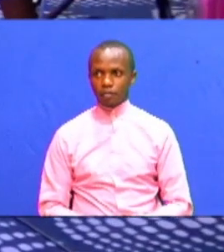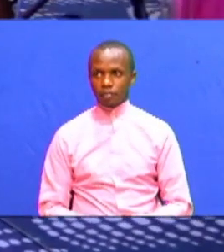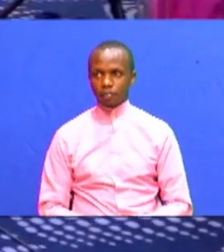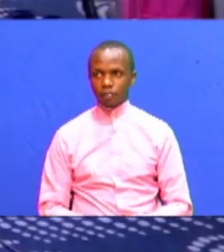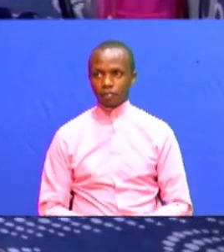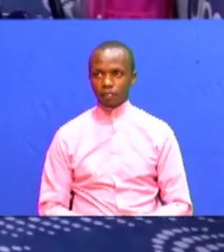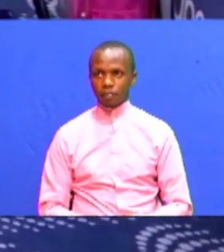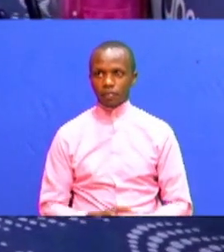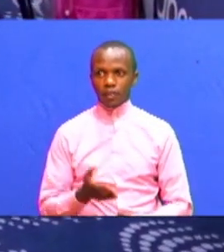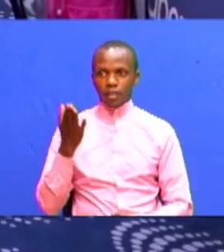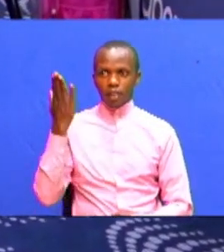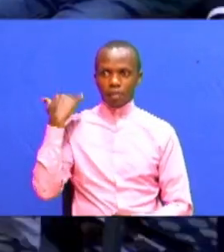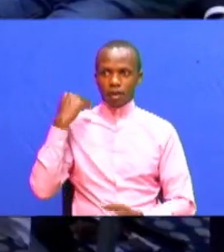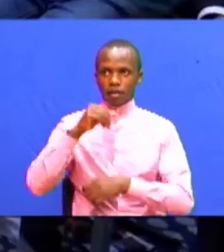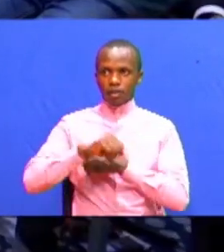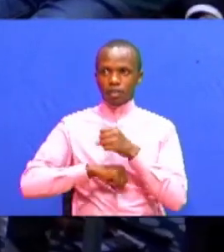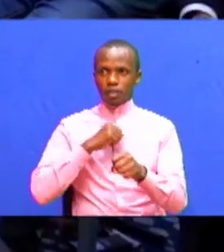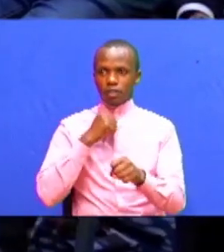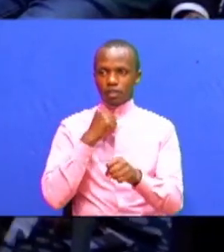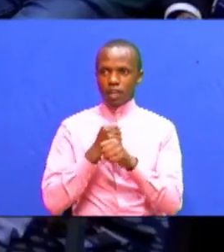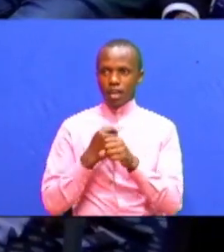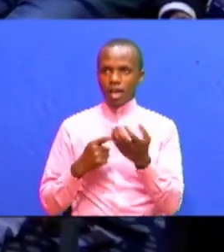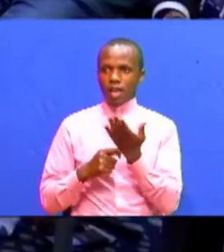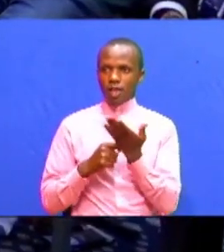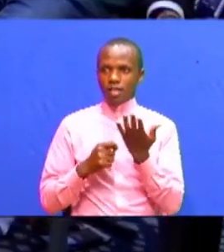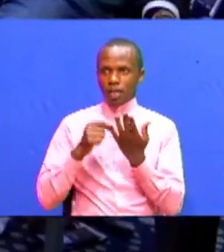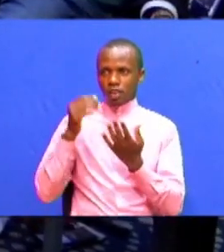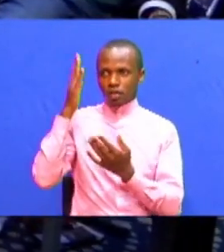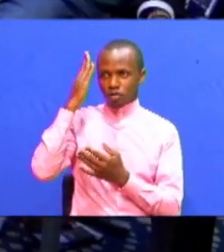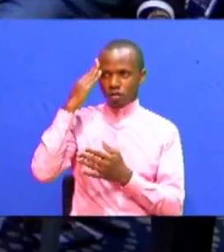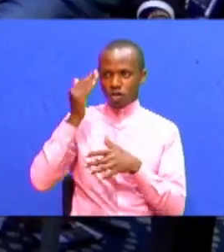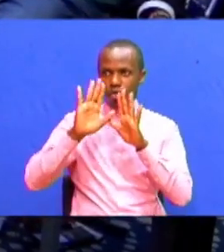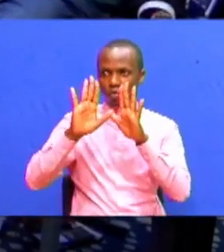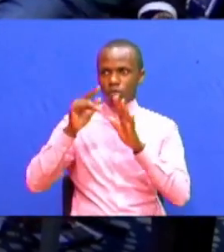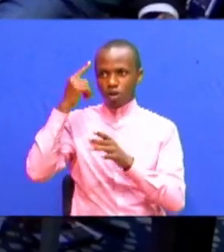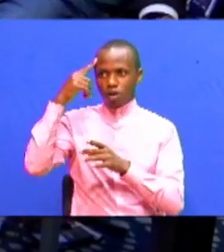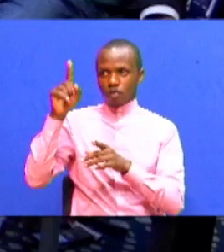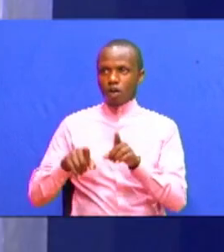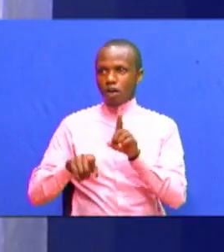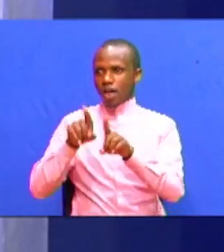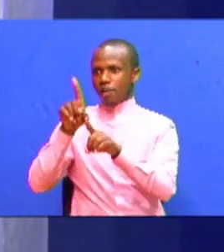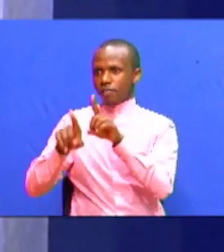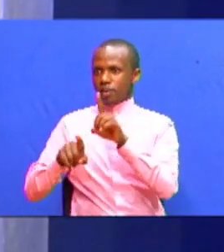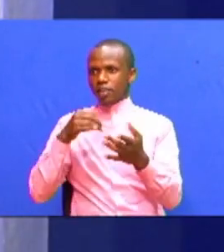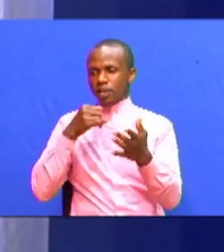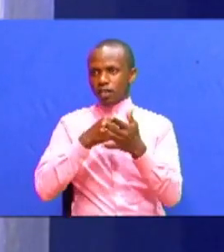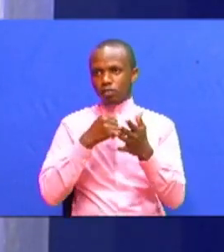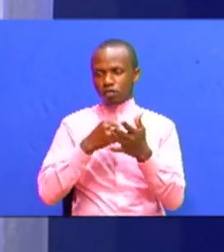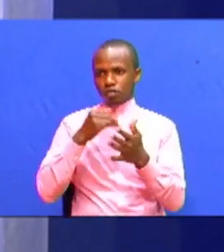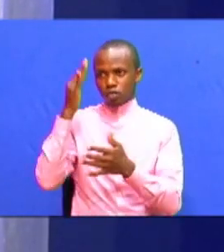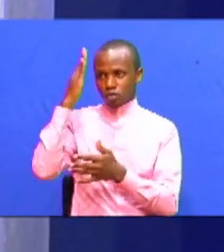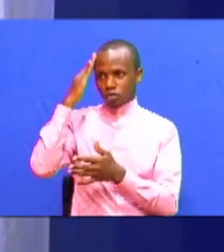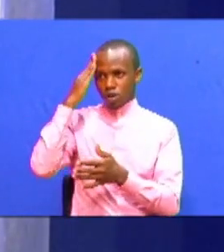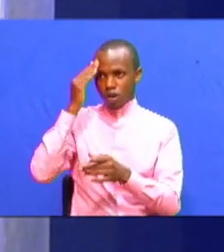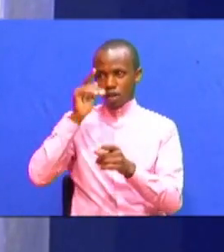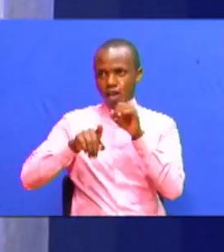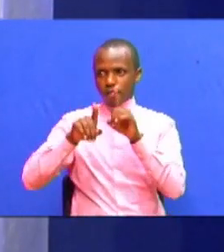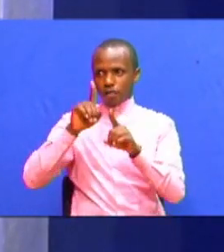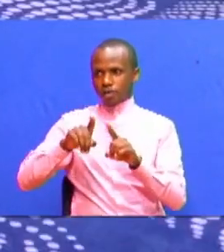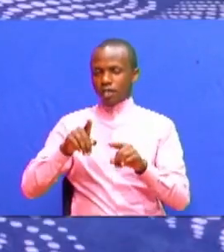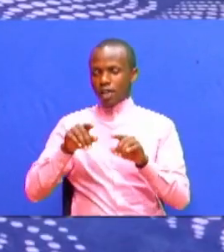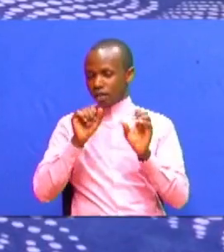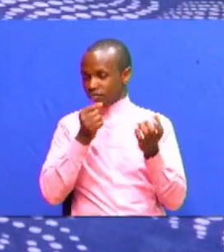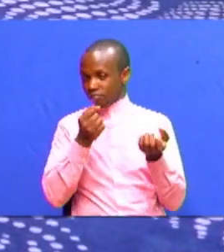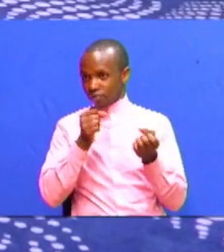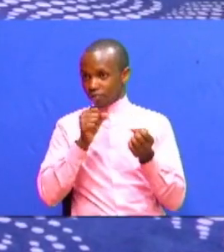In recent years, the tech industry has recognized the undeniable importance of diversity and inclusion, acknowledging diverse perspectives, experiences